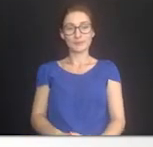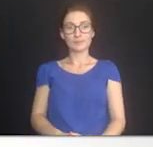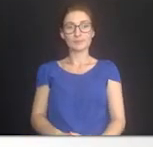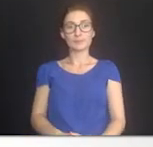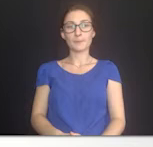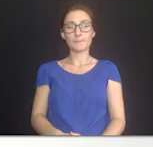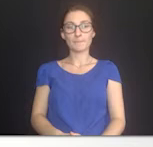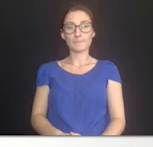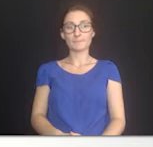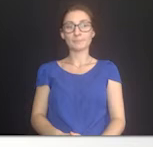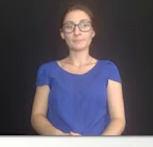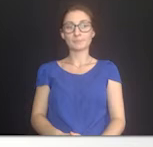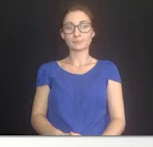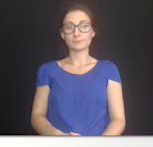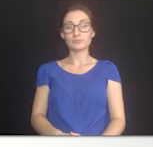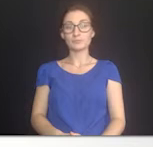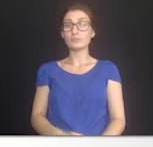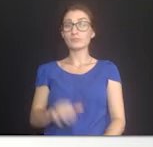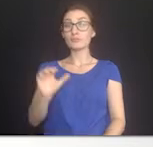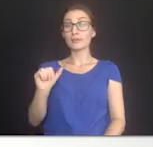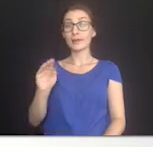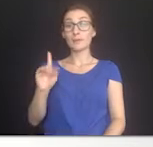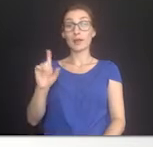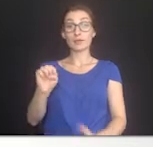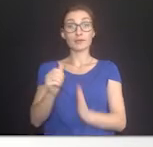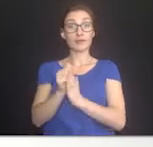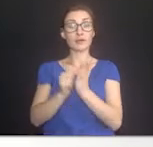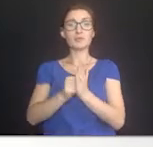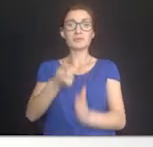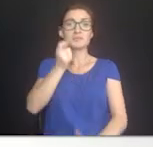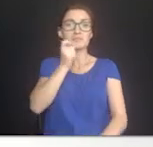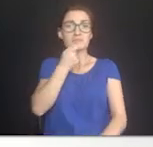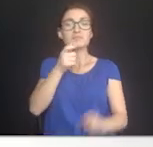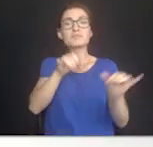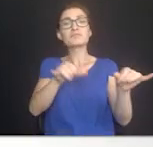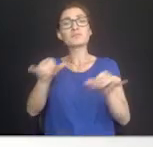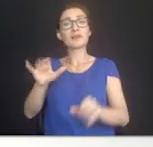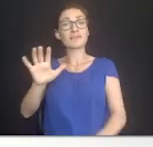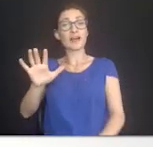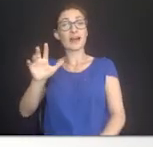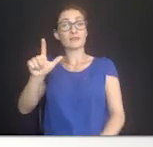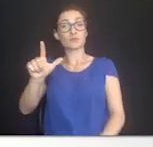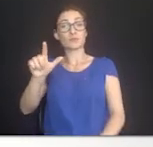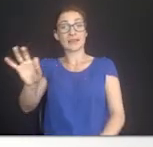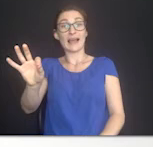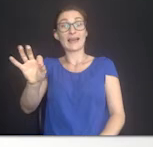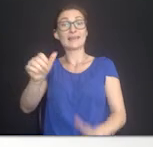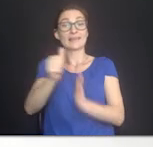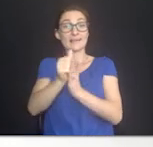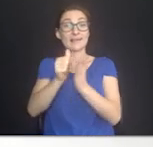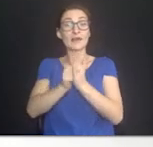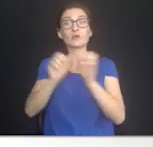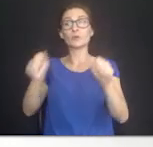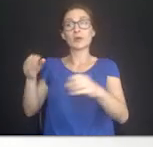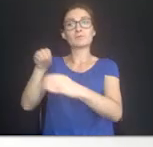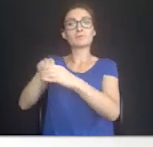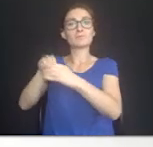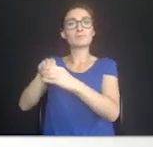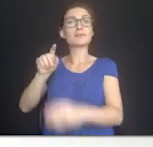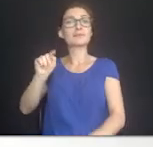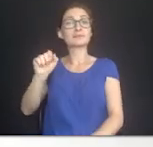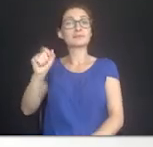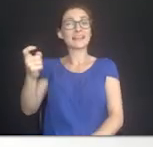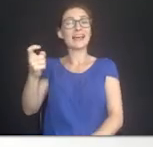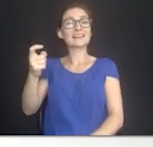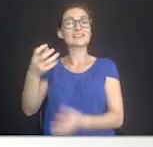And they are a really cool thing, right? They work like a 529 account, which means you can get money in there tax-free, you can get